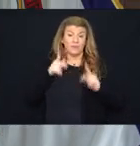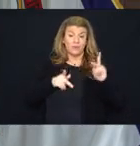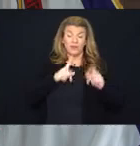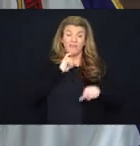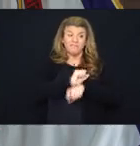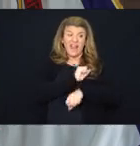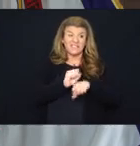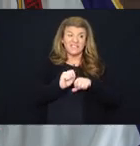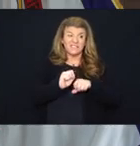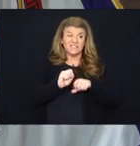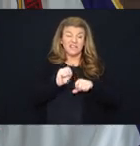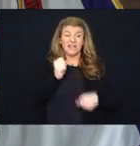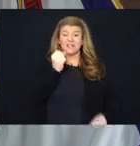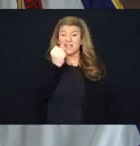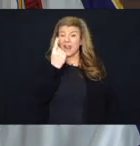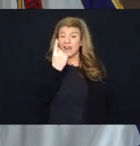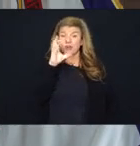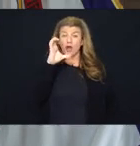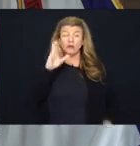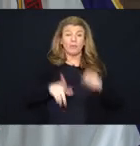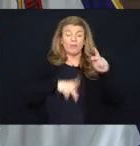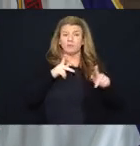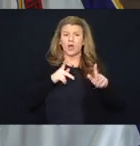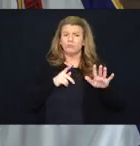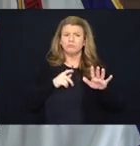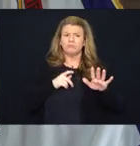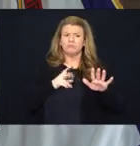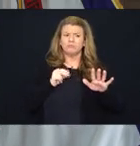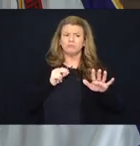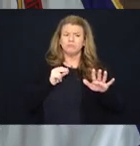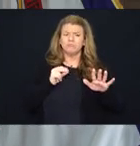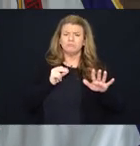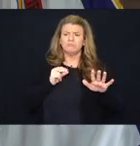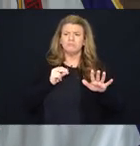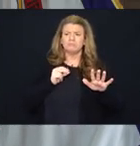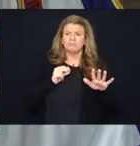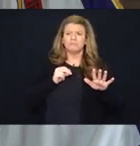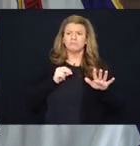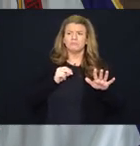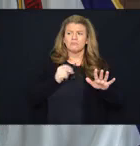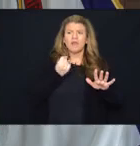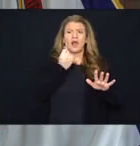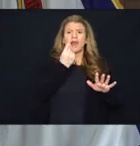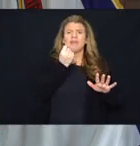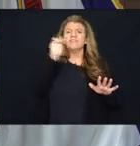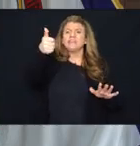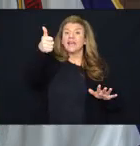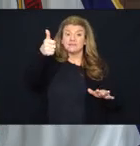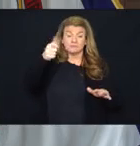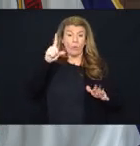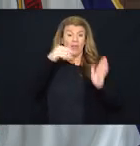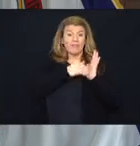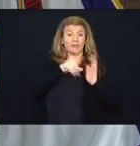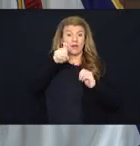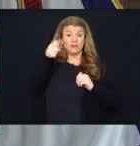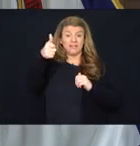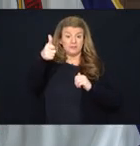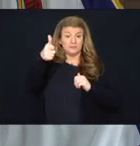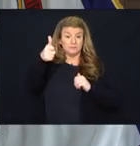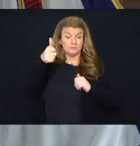it's 1,100 people, it is 1,110 people right on the money. It's